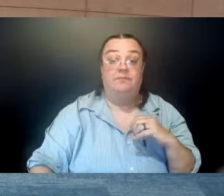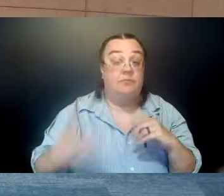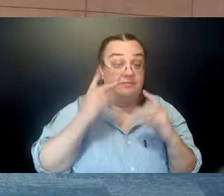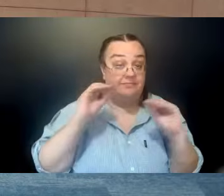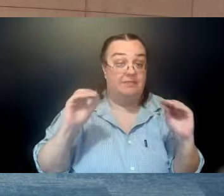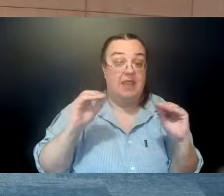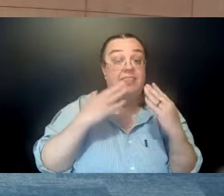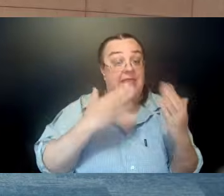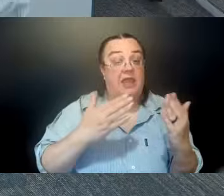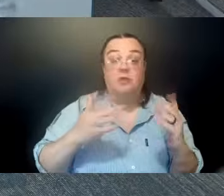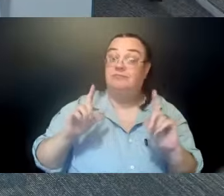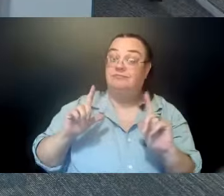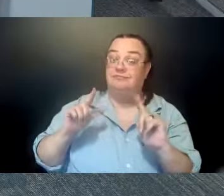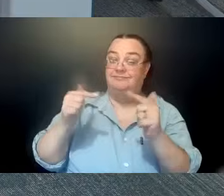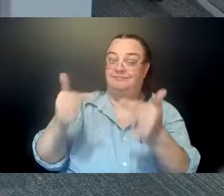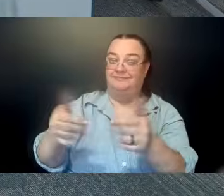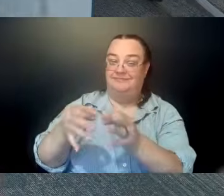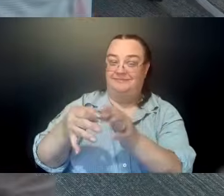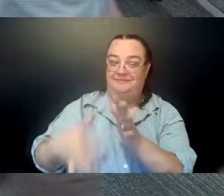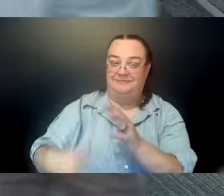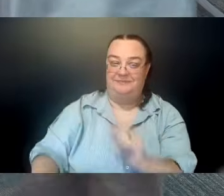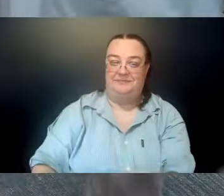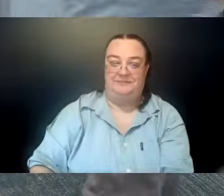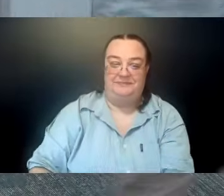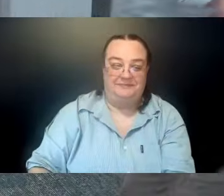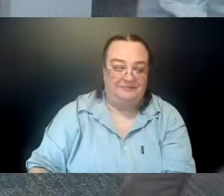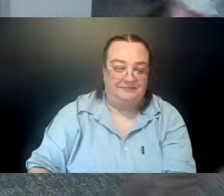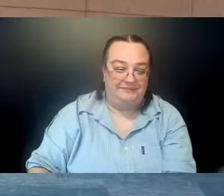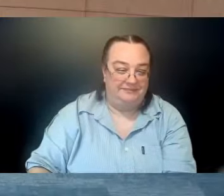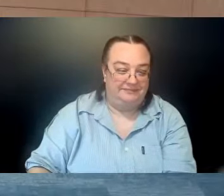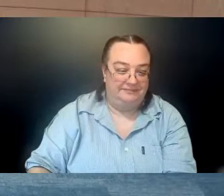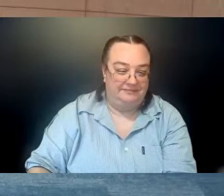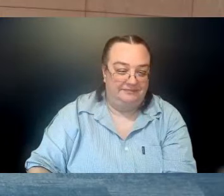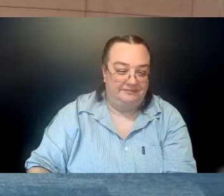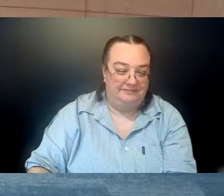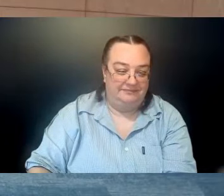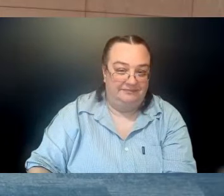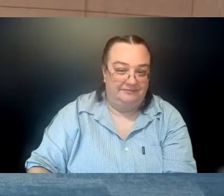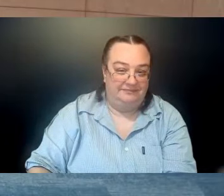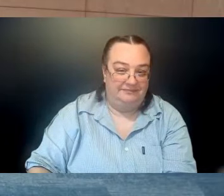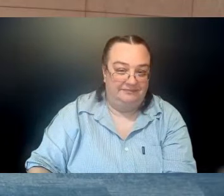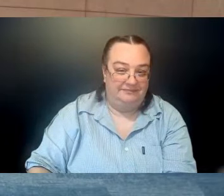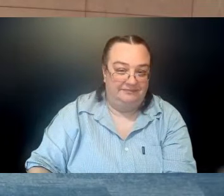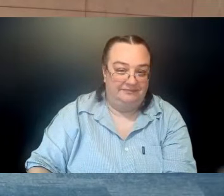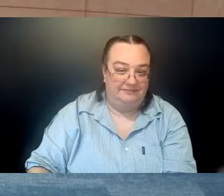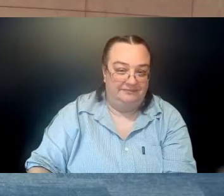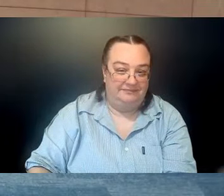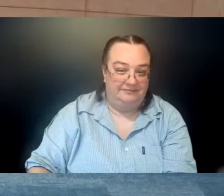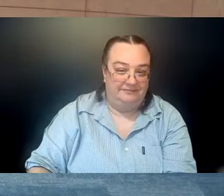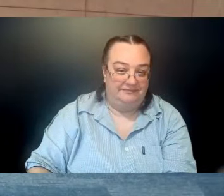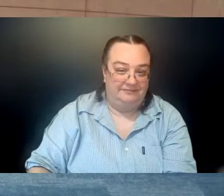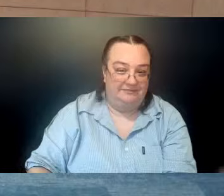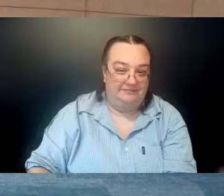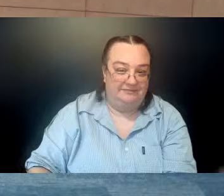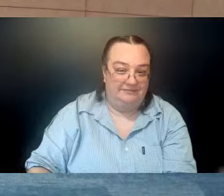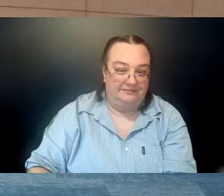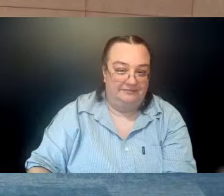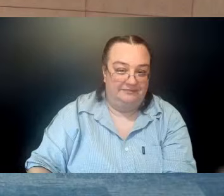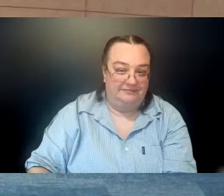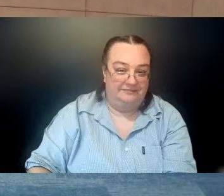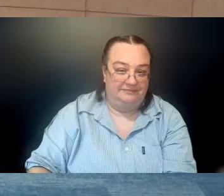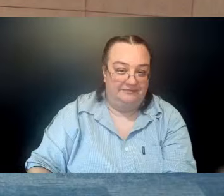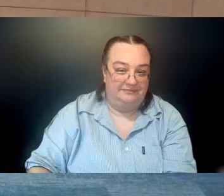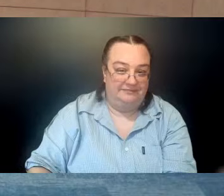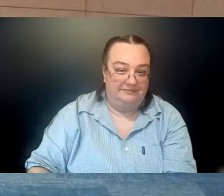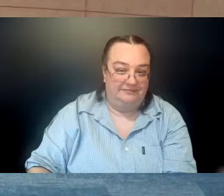you. Thank you. We appreciate all your hard work. Thank you. Planning Board? So the planning board did not meet